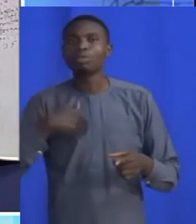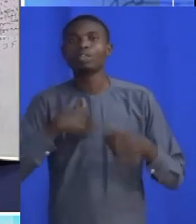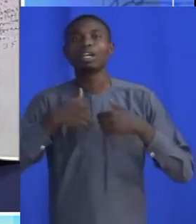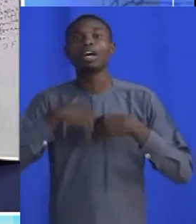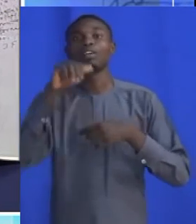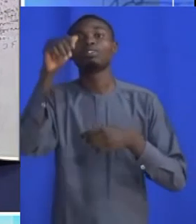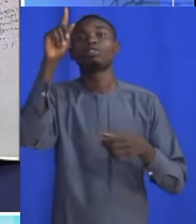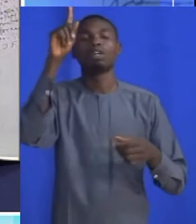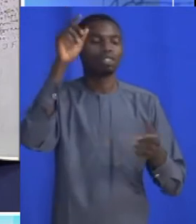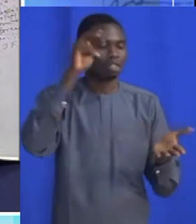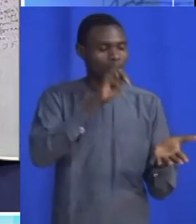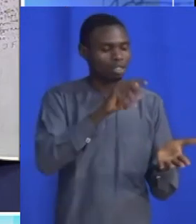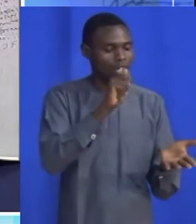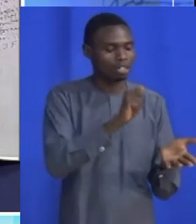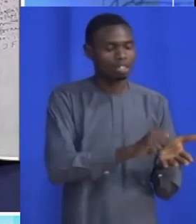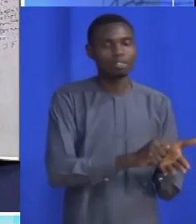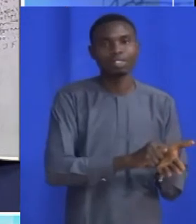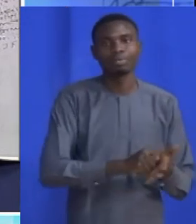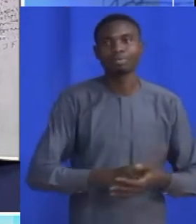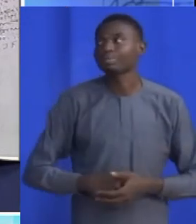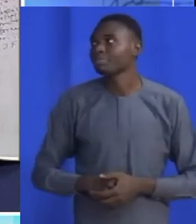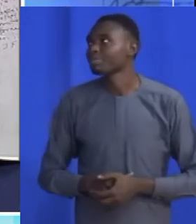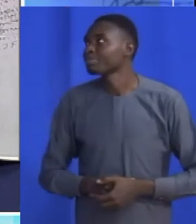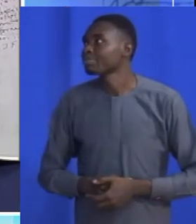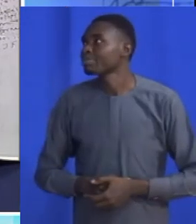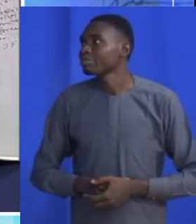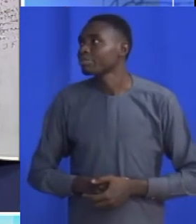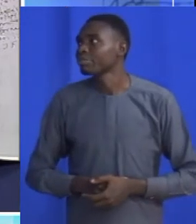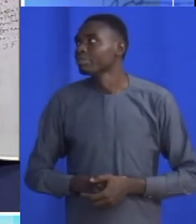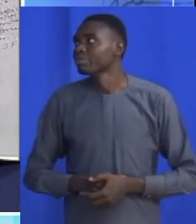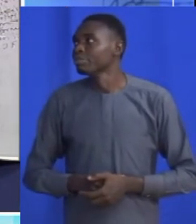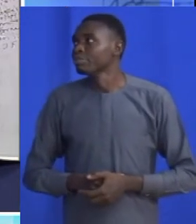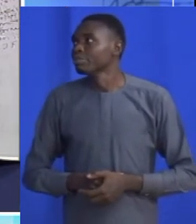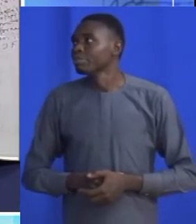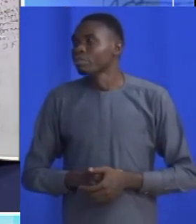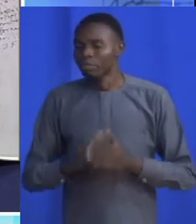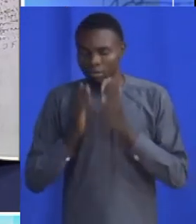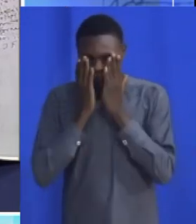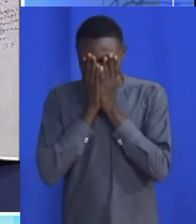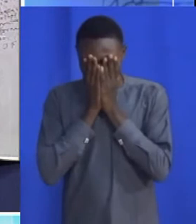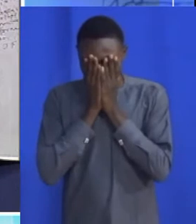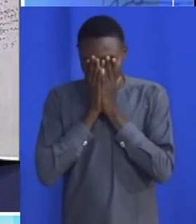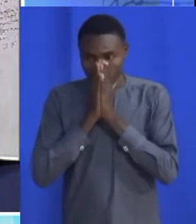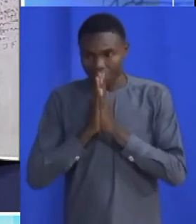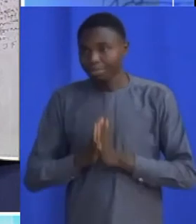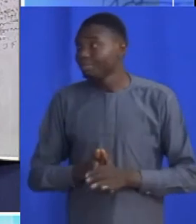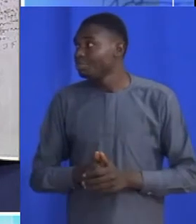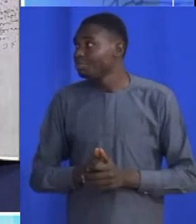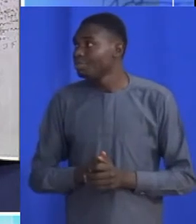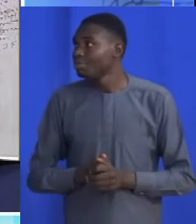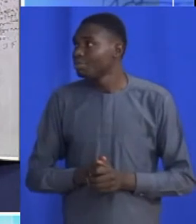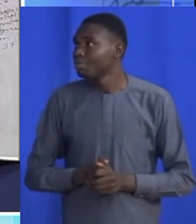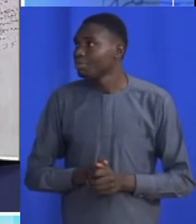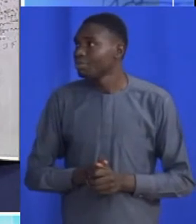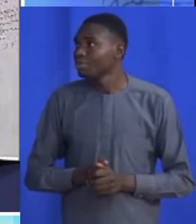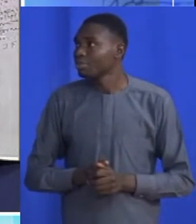appointed him, and he must be very careful the way he, so that we not step on the toe of the executive. So many. So there are other areas